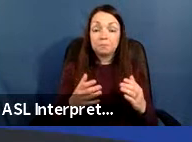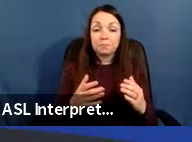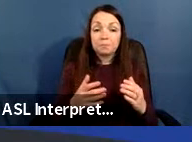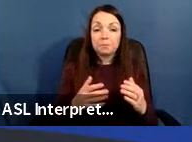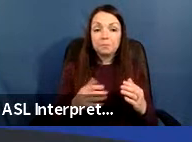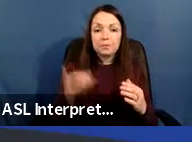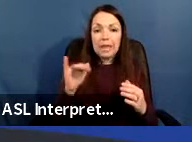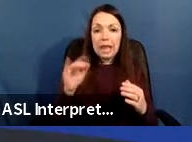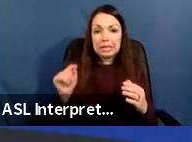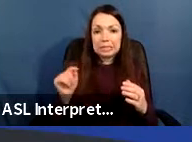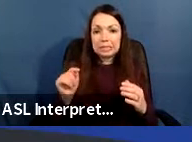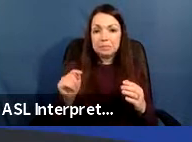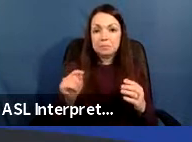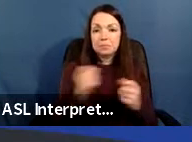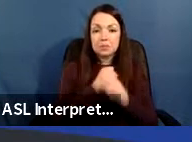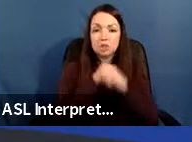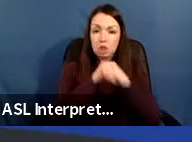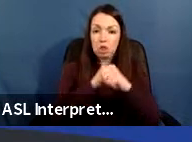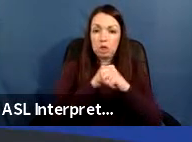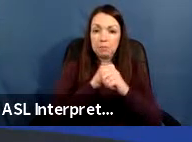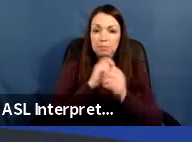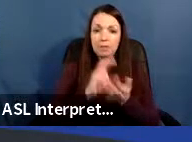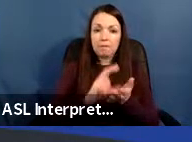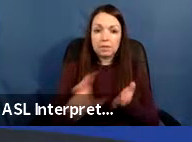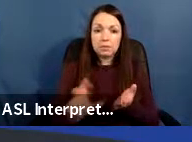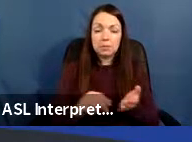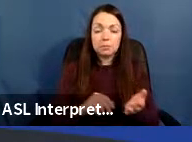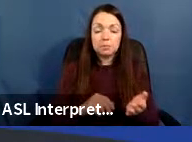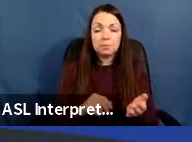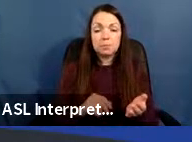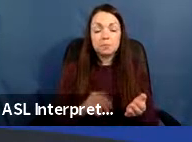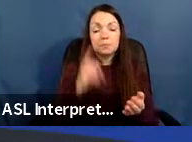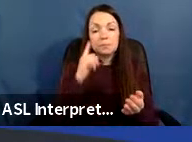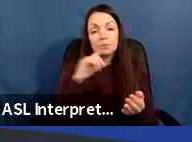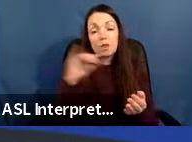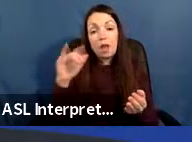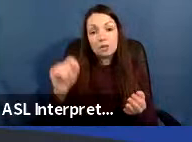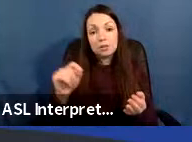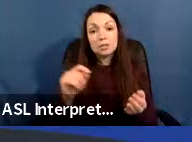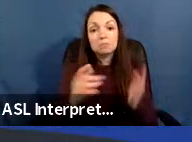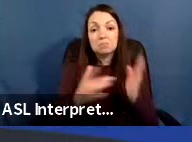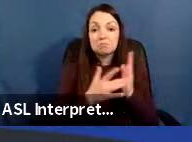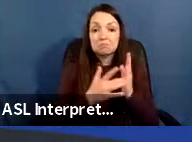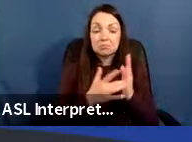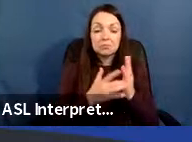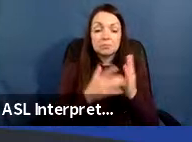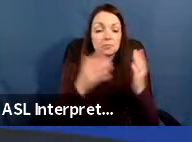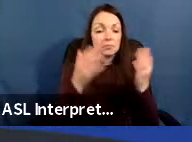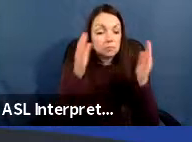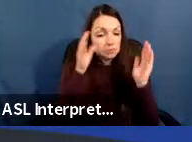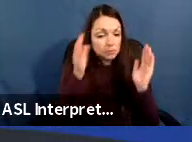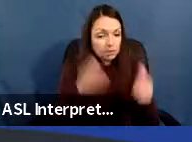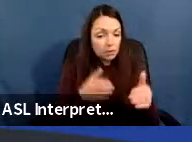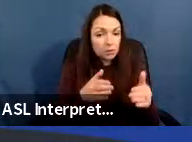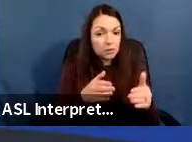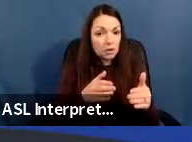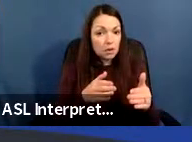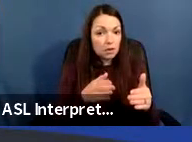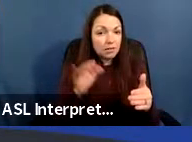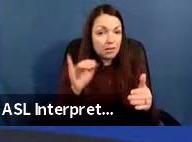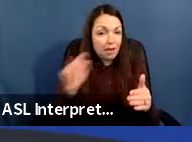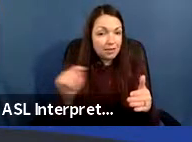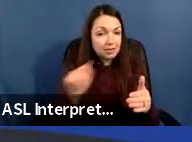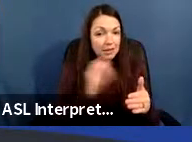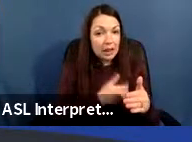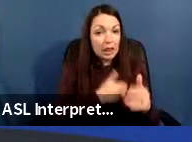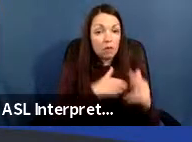and security investments. With regards to IT category for today, we are focusing on the IT in